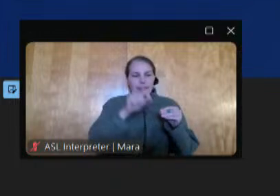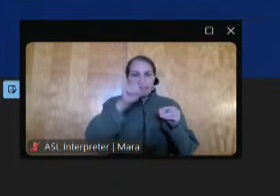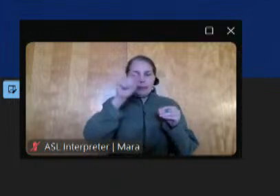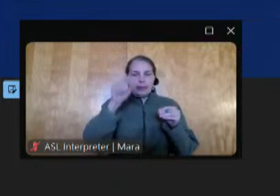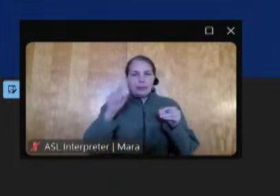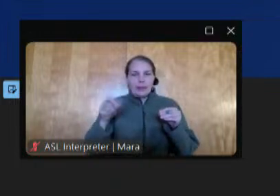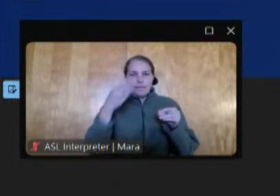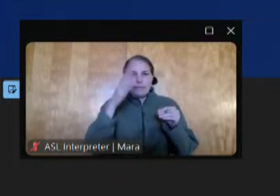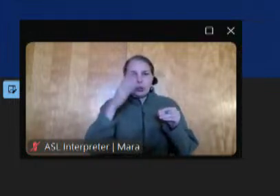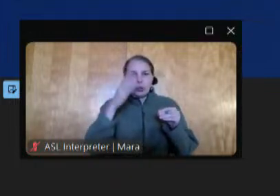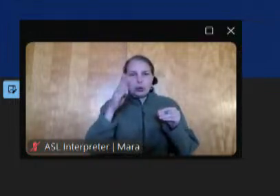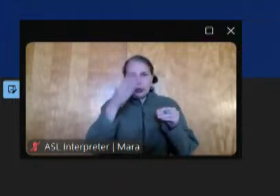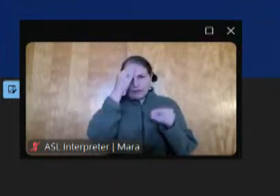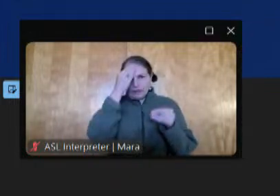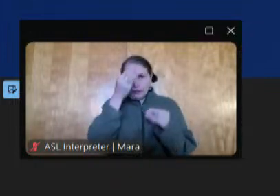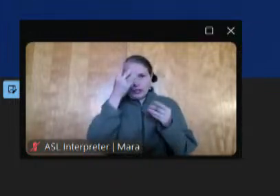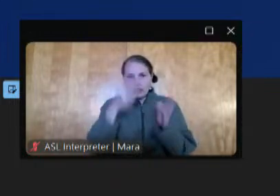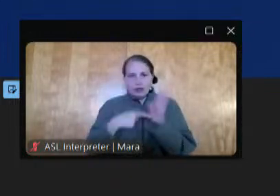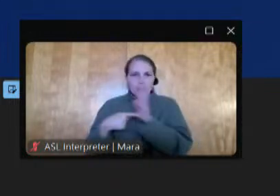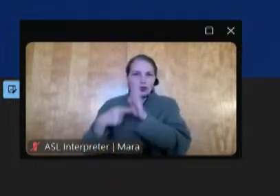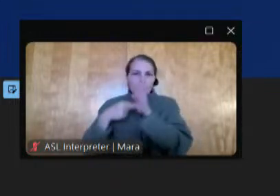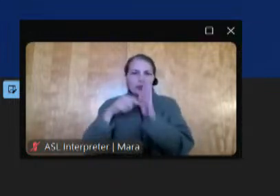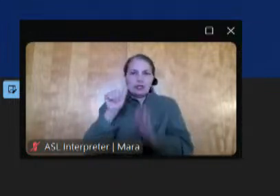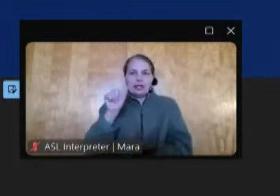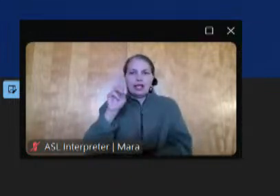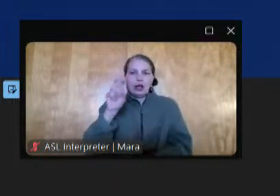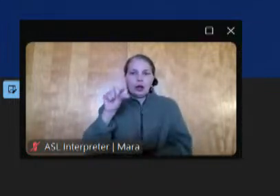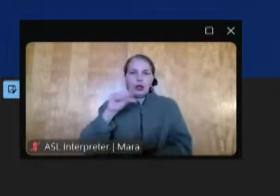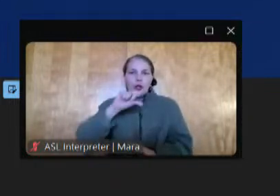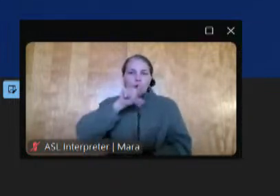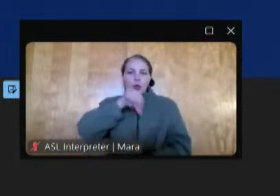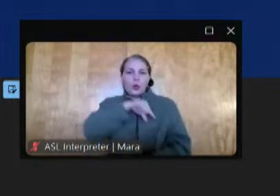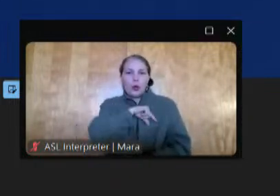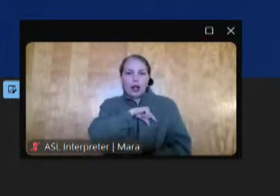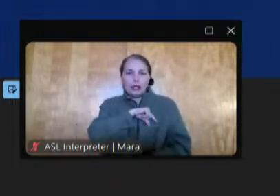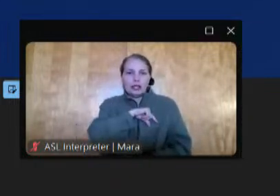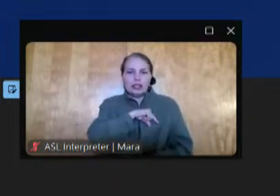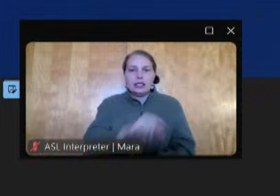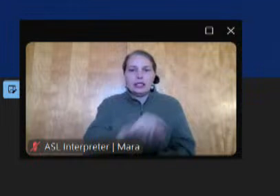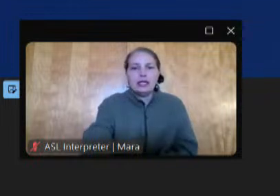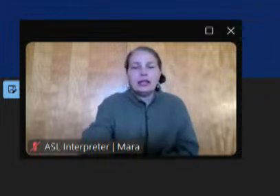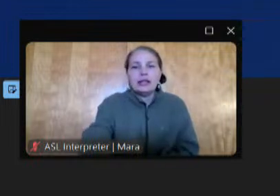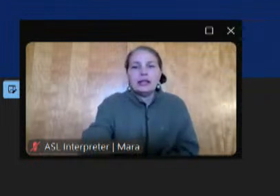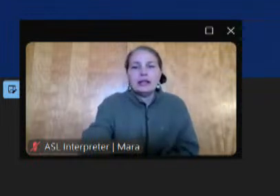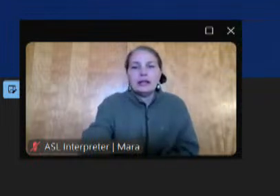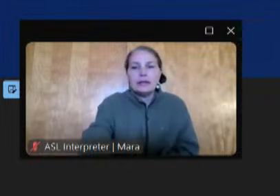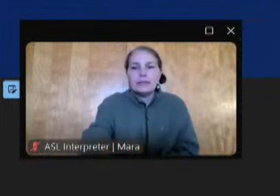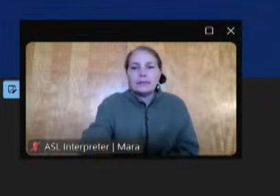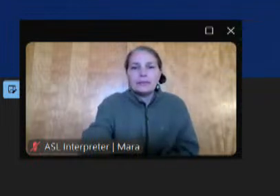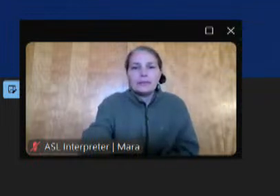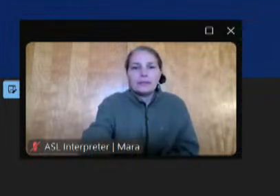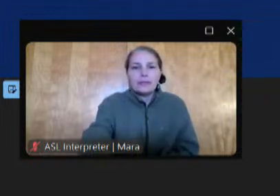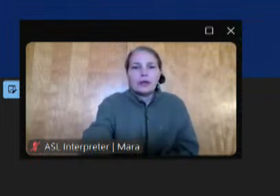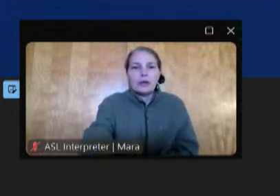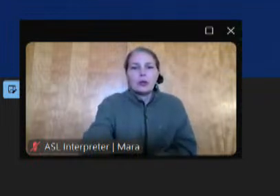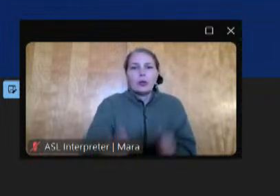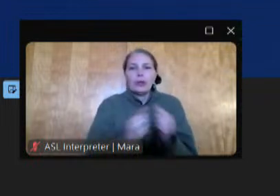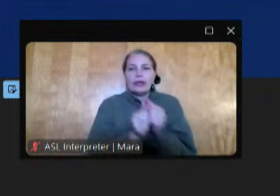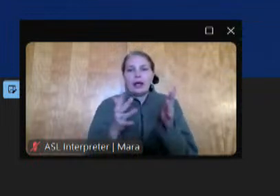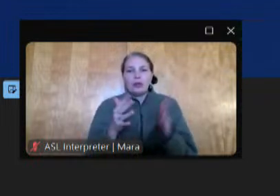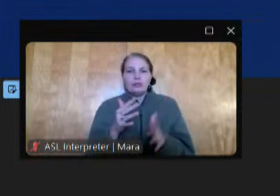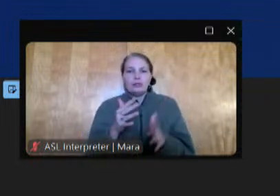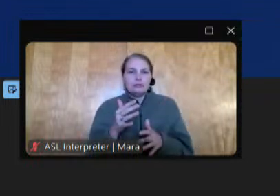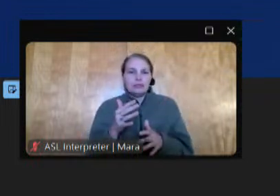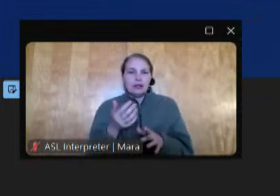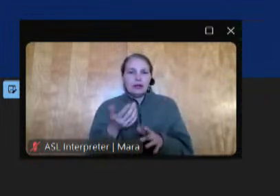as it stands without any impacts from the temporary debris site. And our data basically tracks with